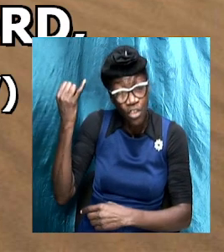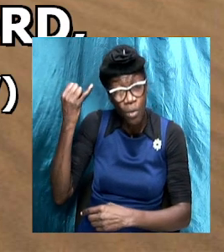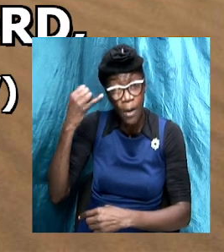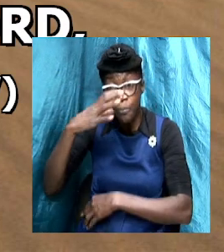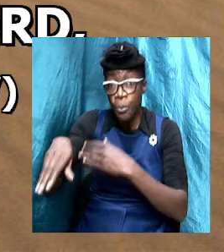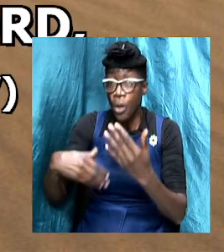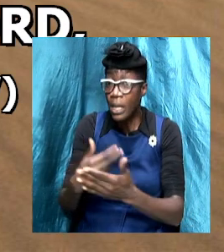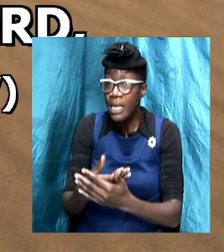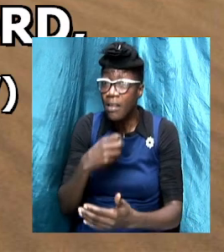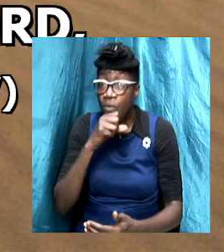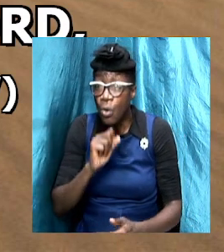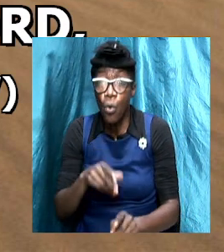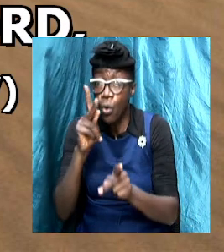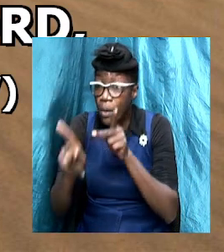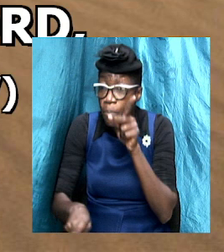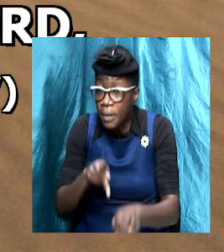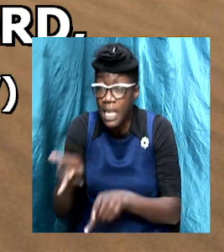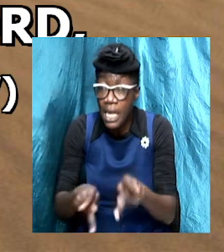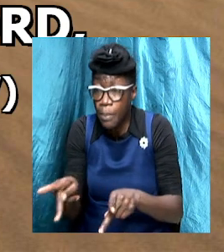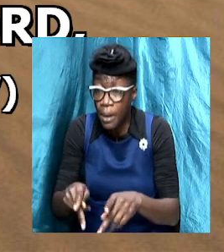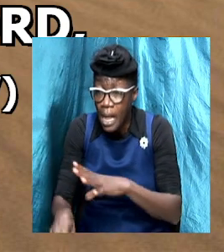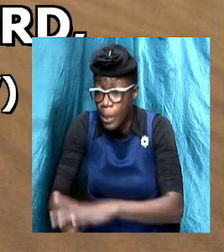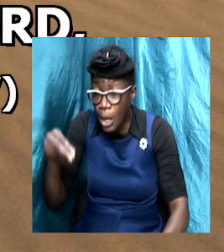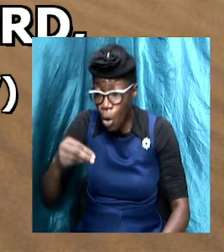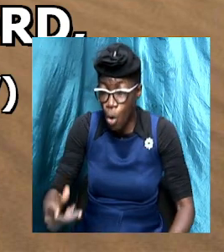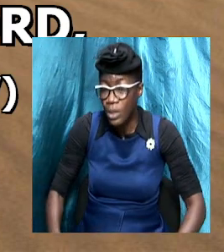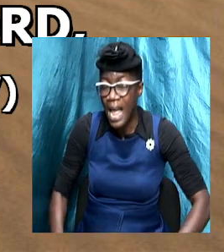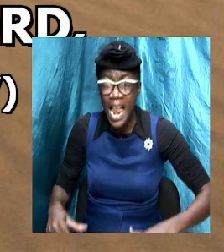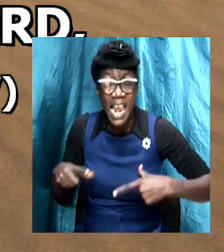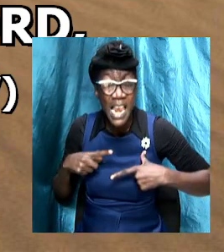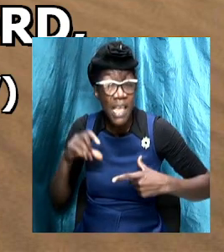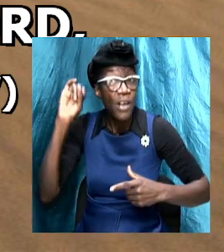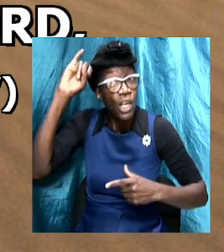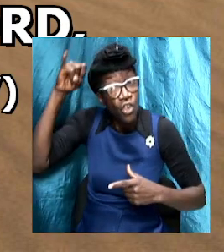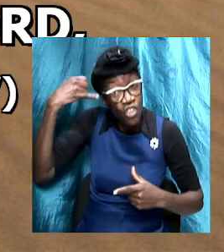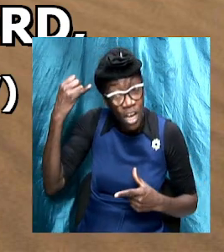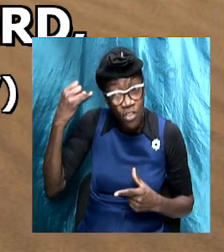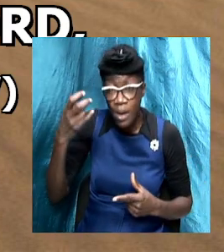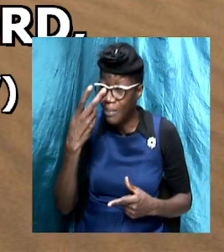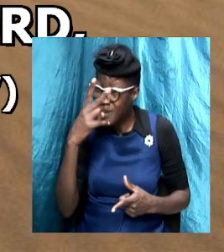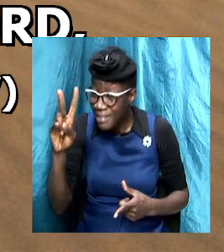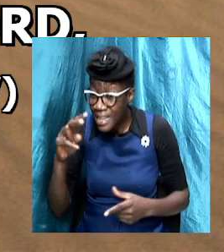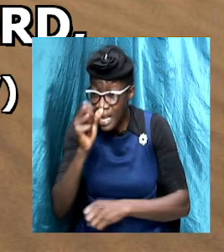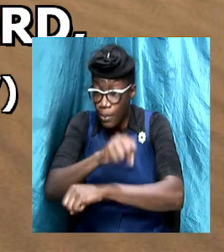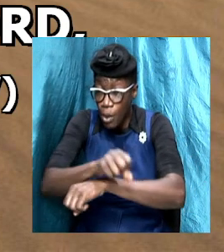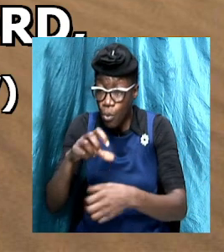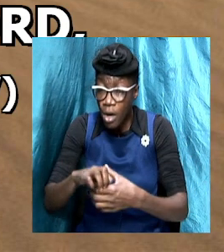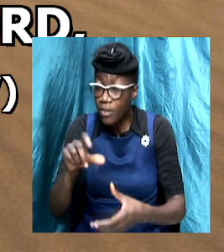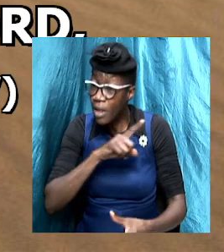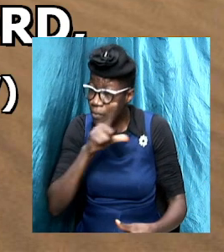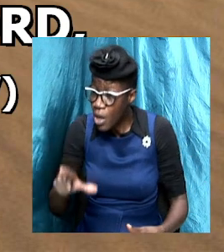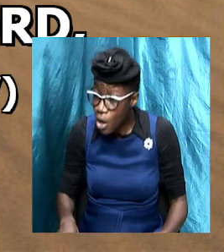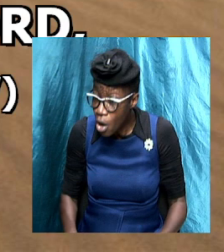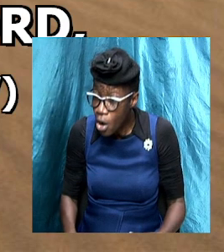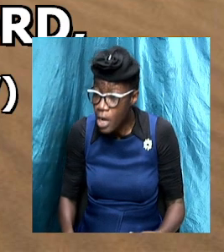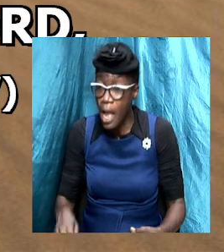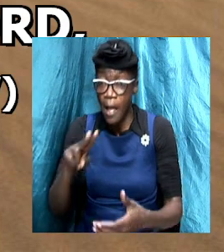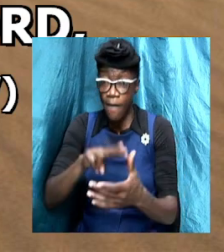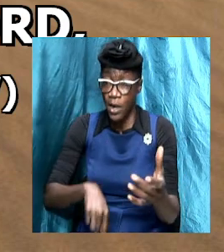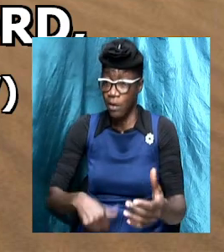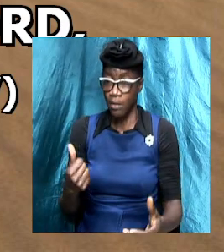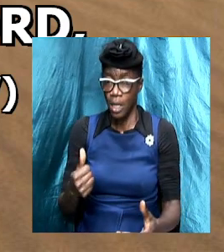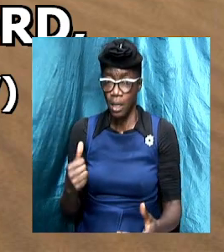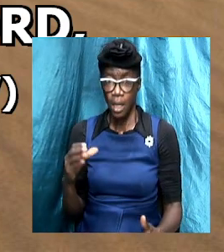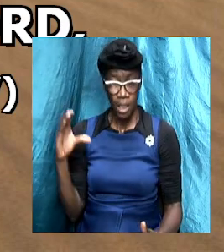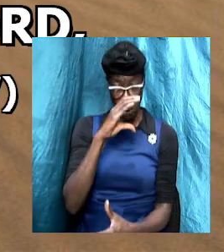outlived Joshua, who had seen the great works of the Lord that he did for Israel. But verse 10 gave us a shock. It